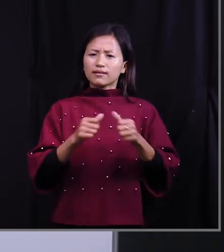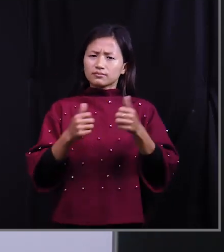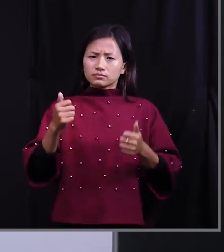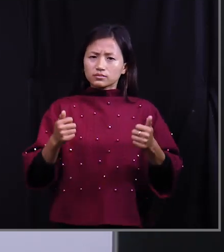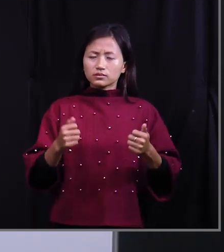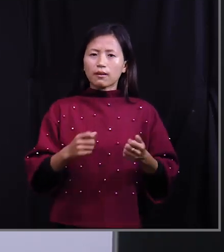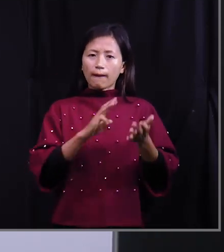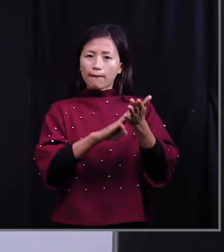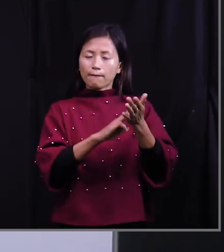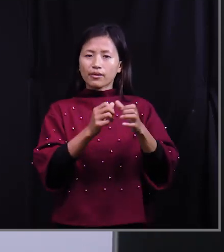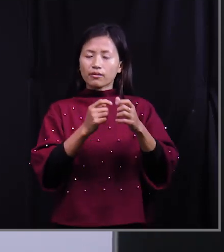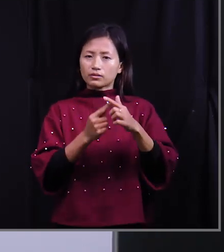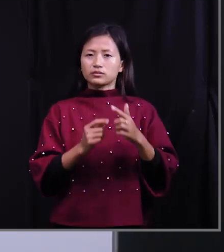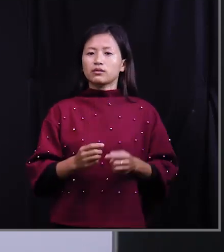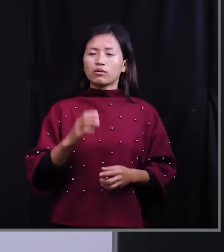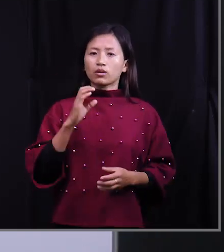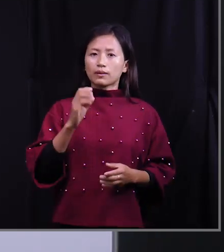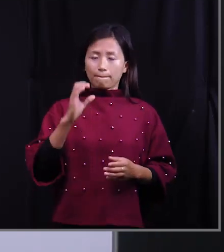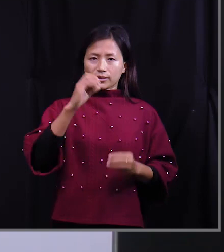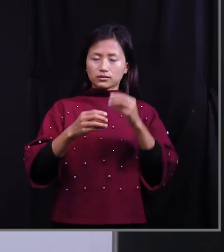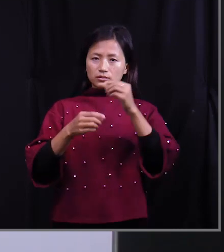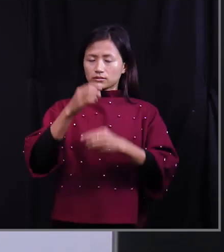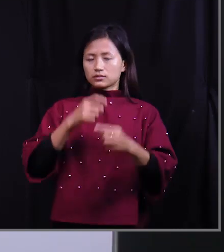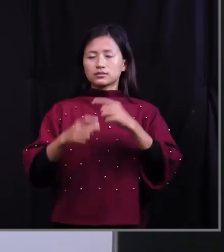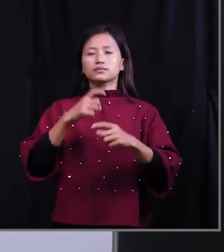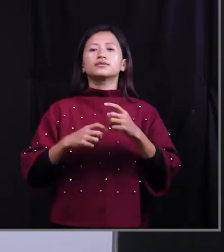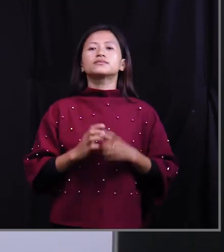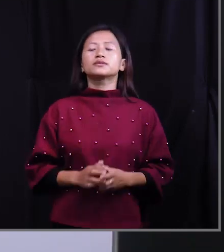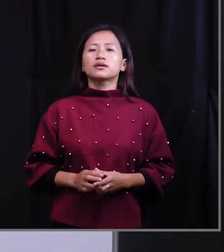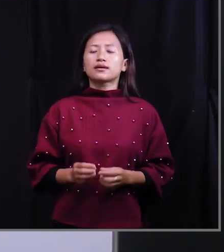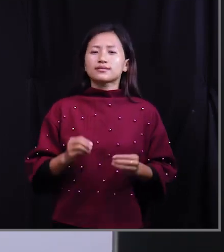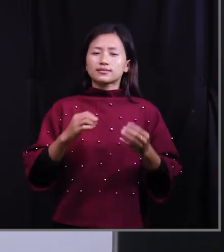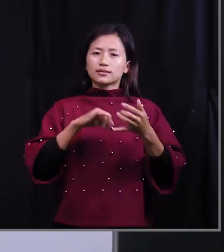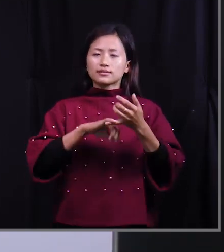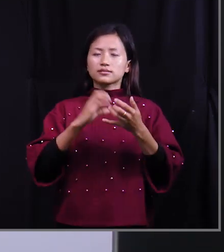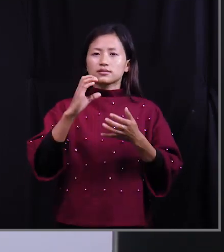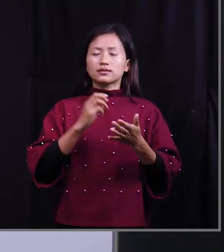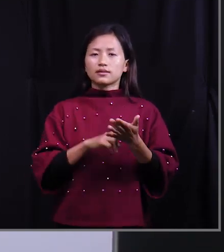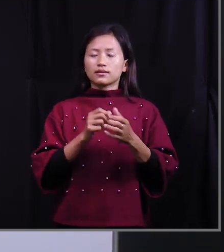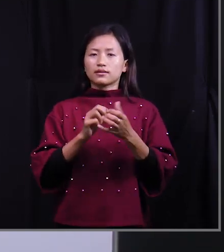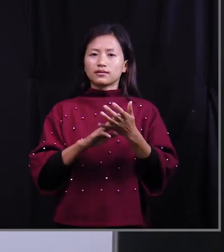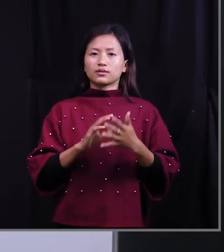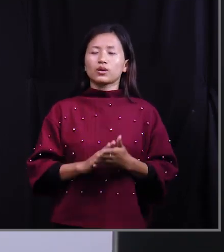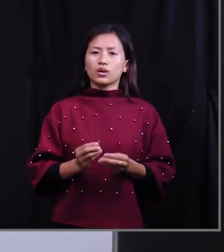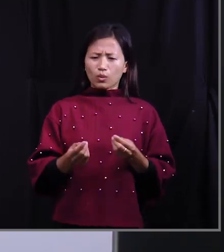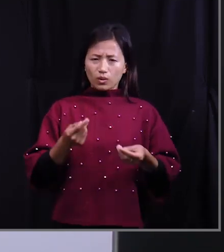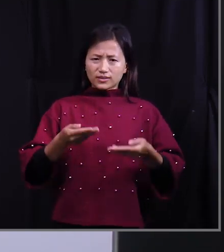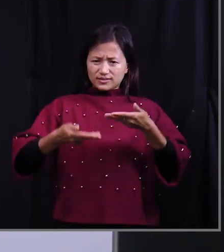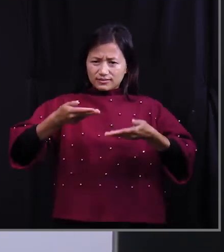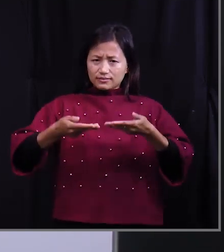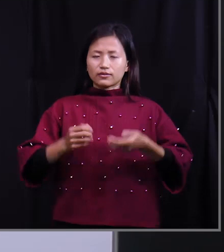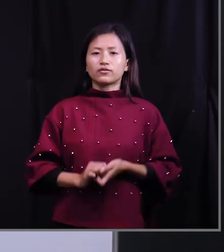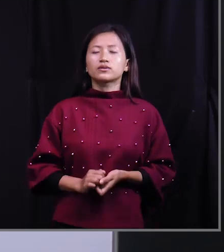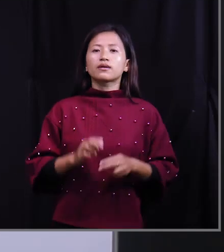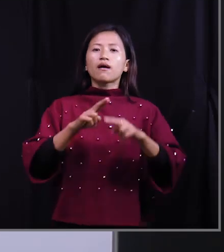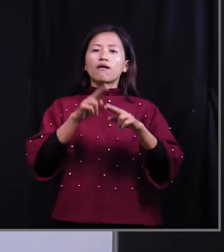company or Maruti Udyog Corporation, by scanning the environment, they got the qualitative information that a